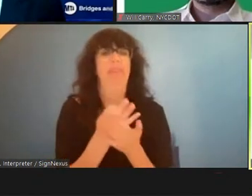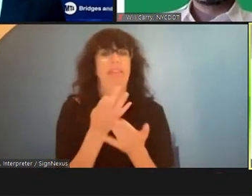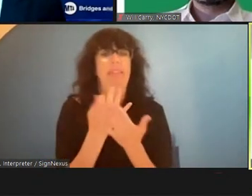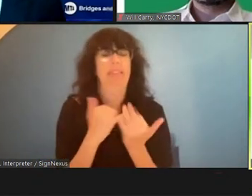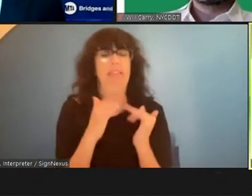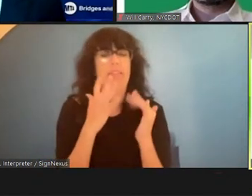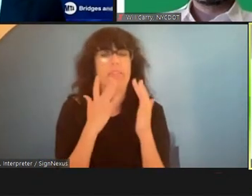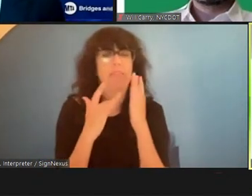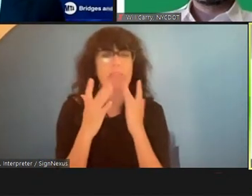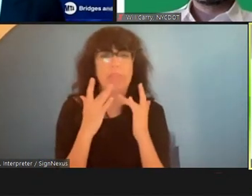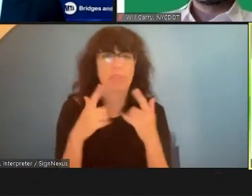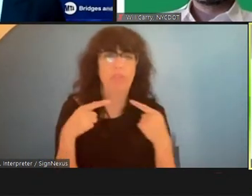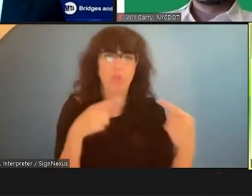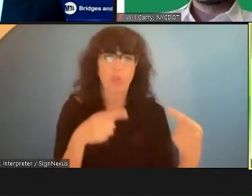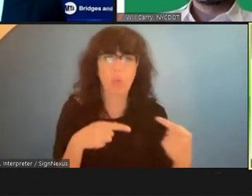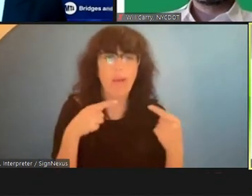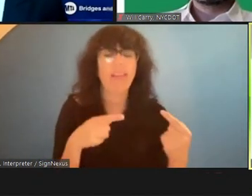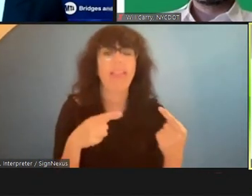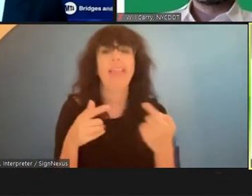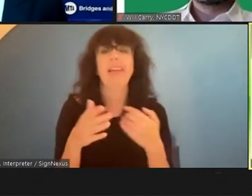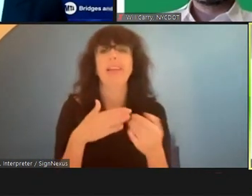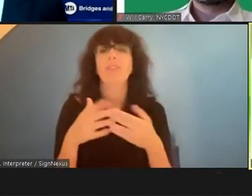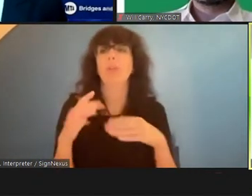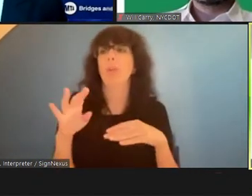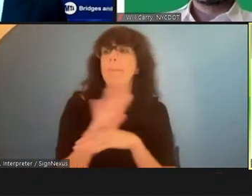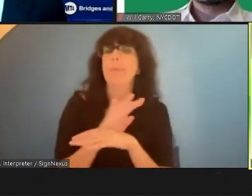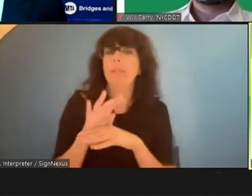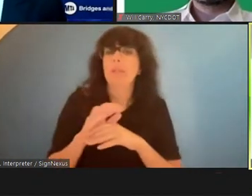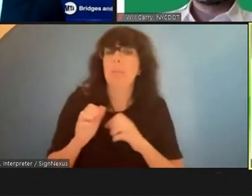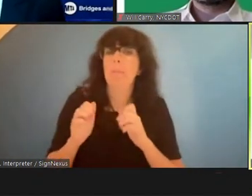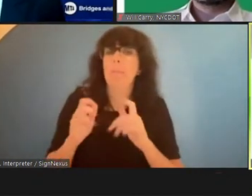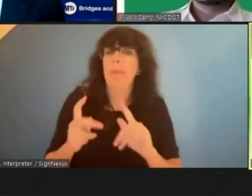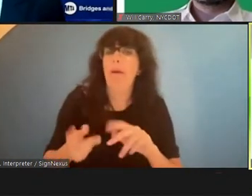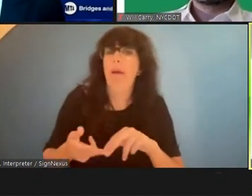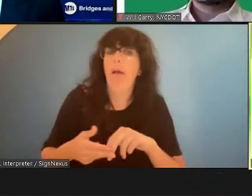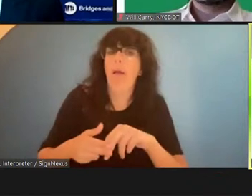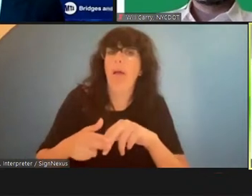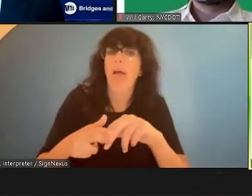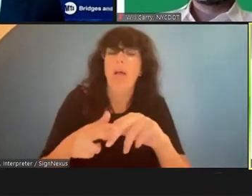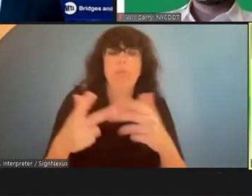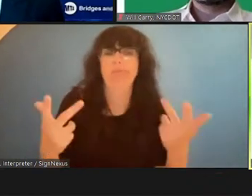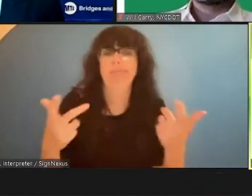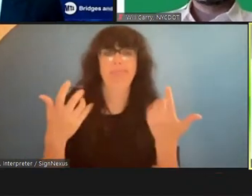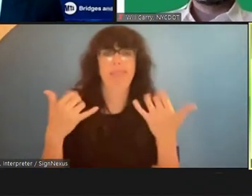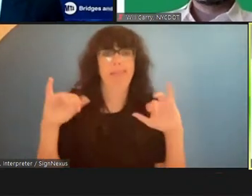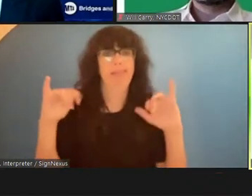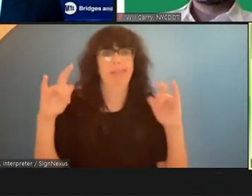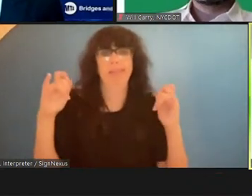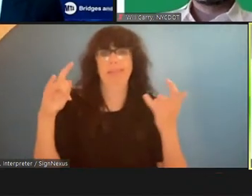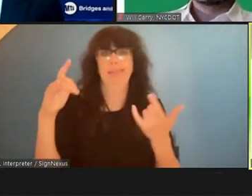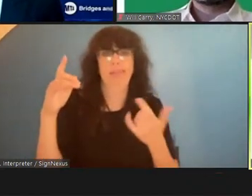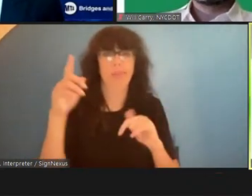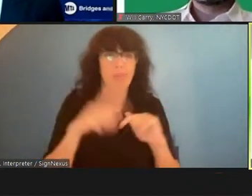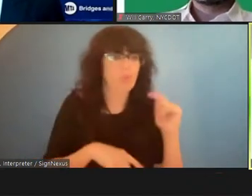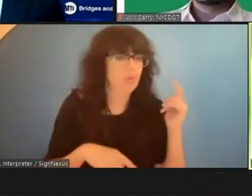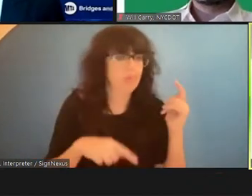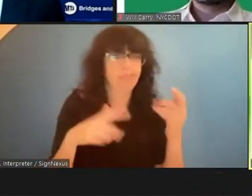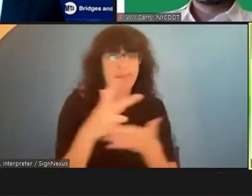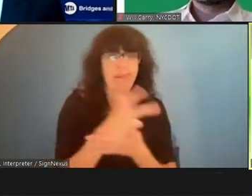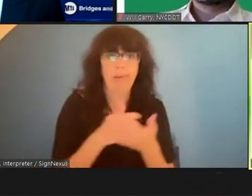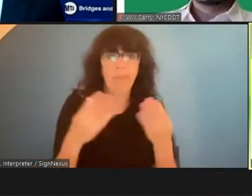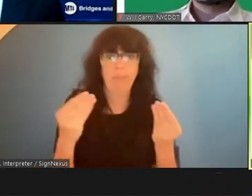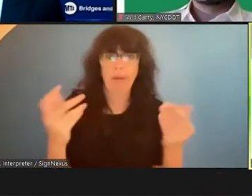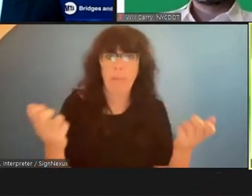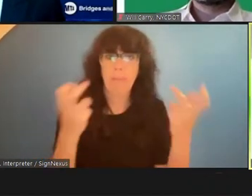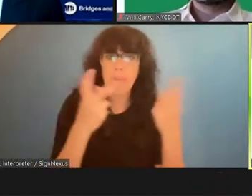even as business slowly began to return drivers could not recoup their loss amid record high gas price and soaring